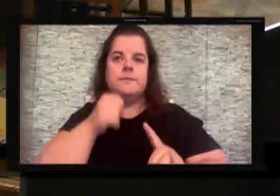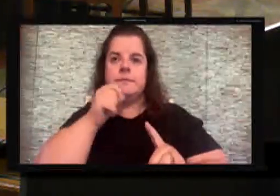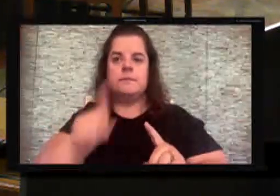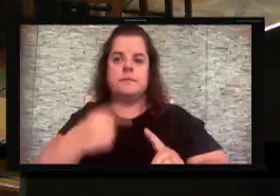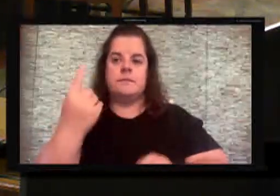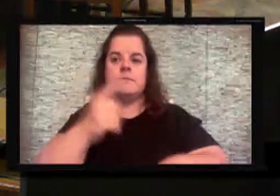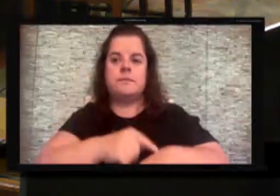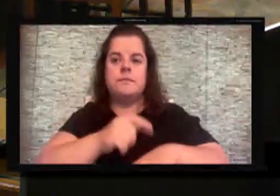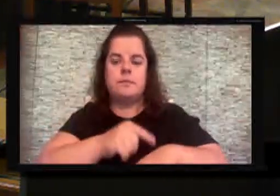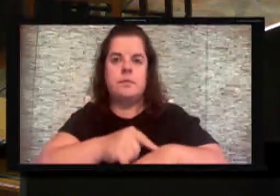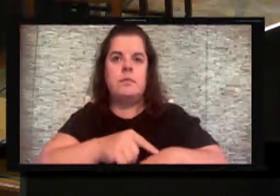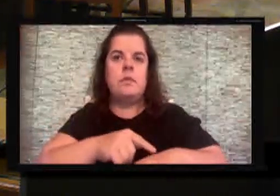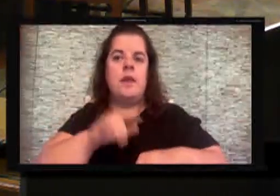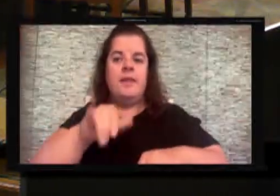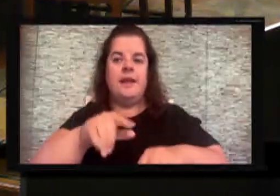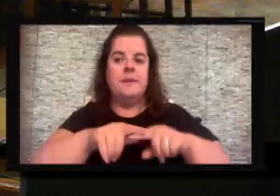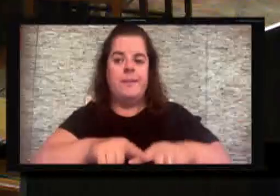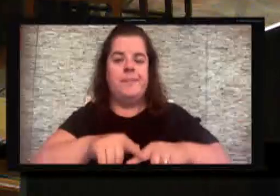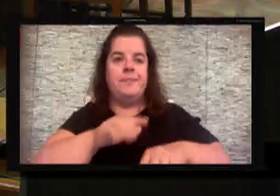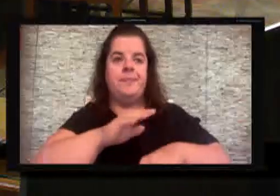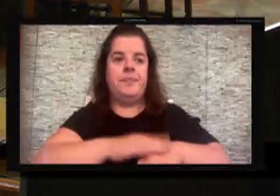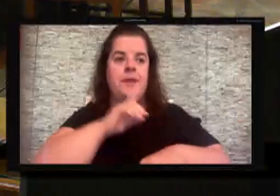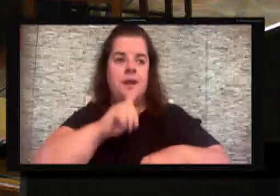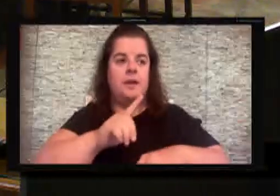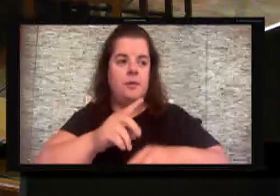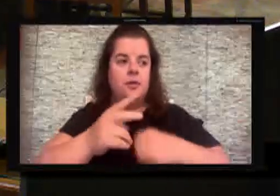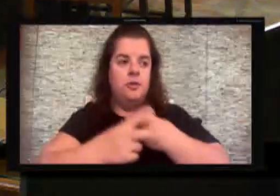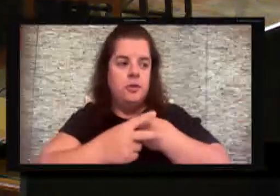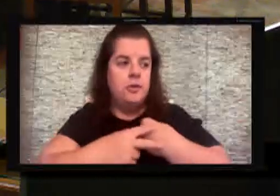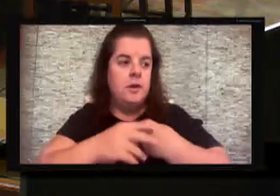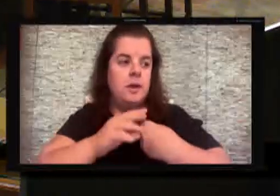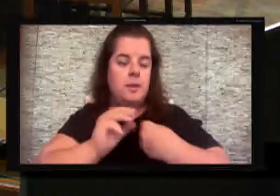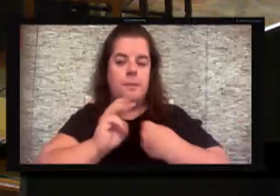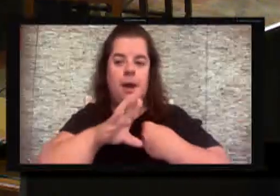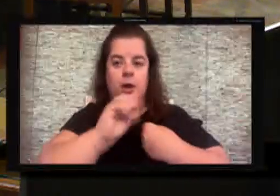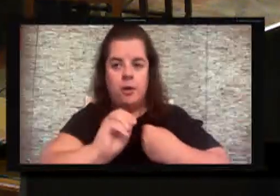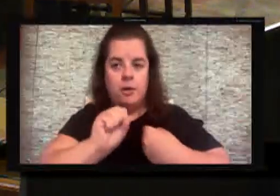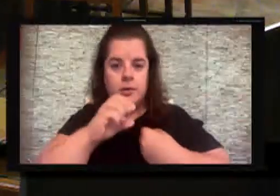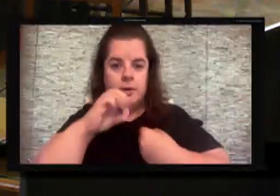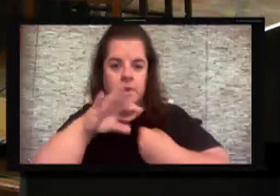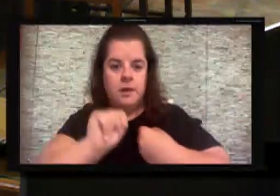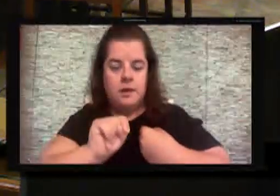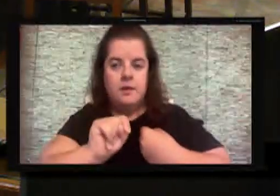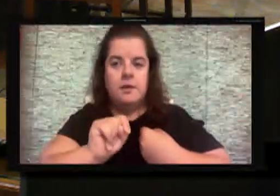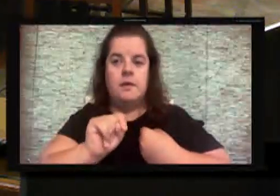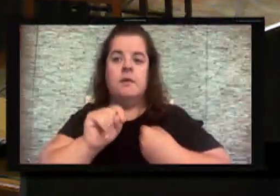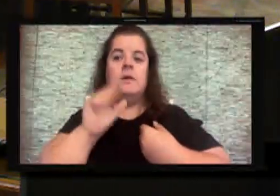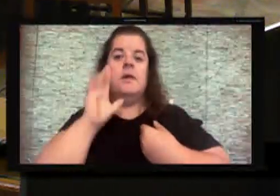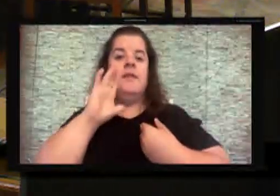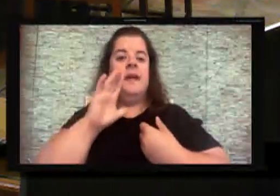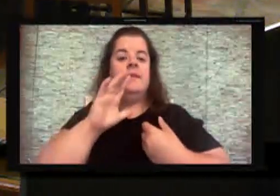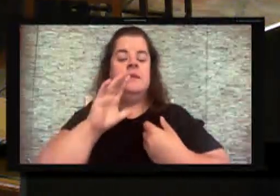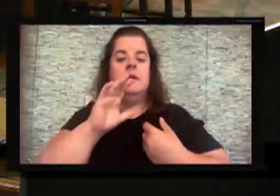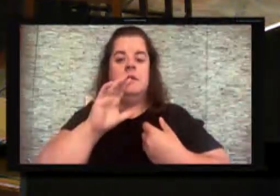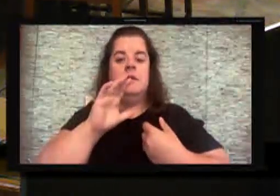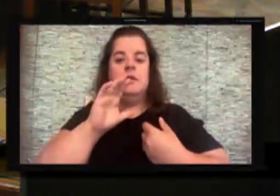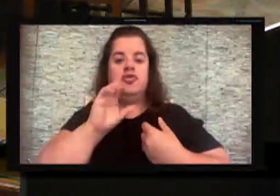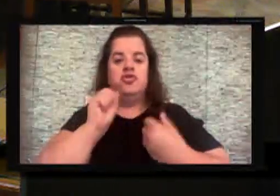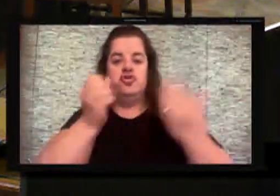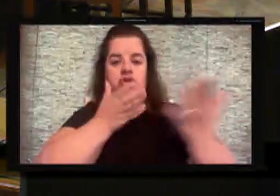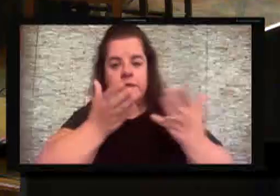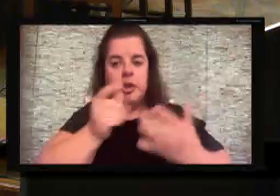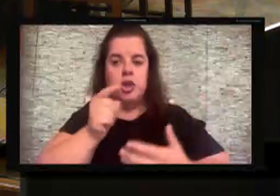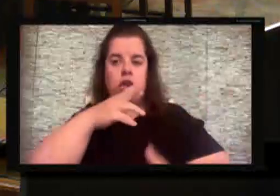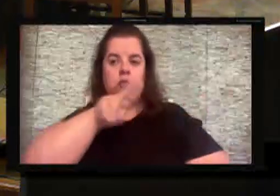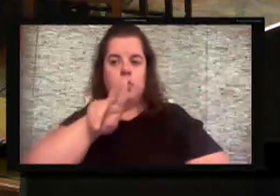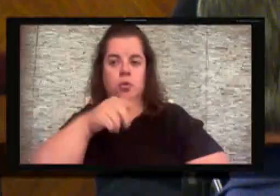on the actual storage. Microsoft SQL Server True Up, which is our Microsoft SQL Server True Up. We have it budgeted,